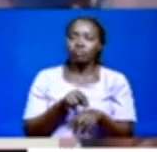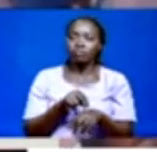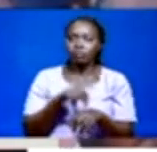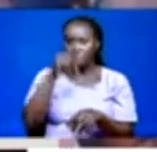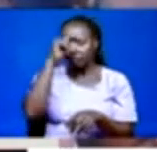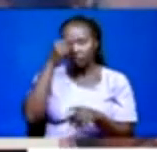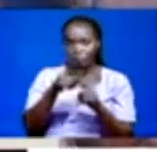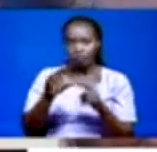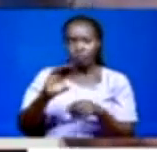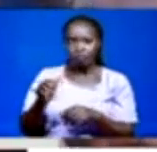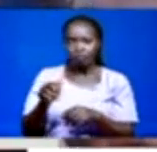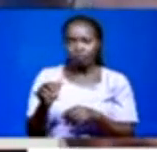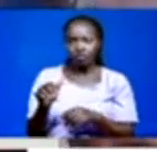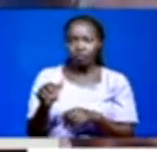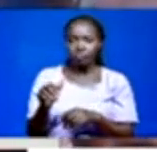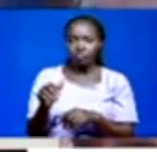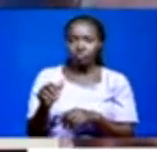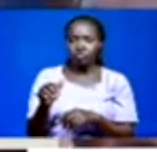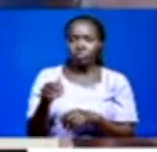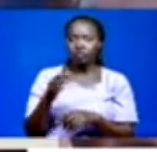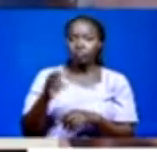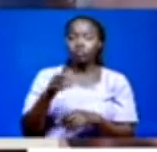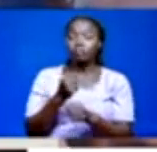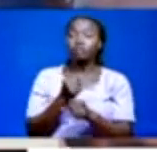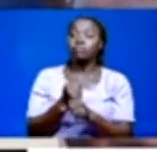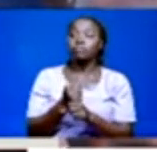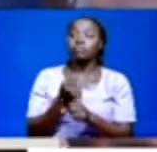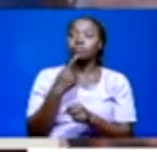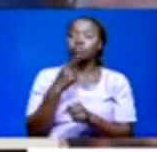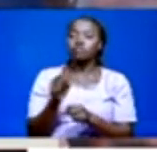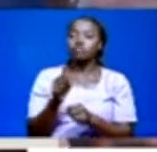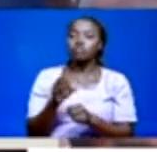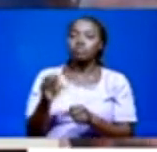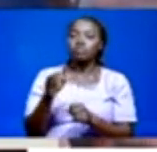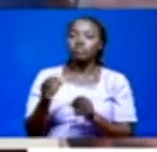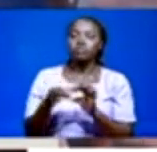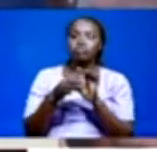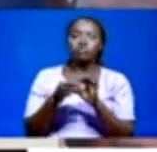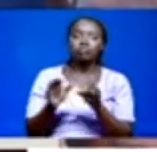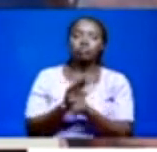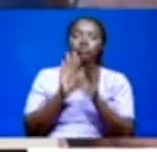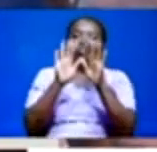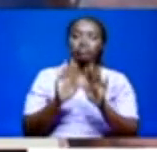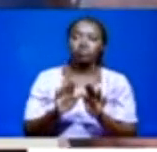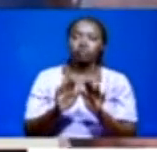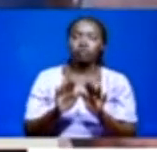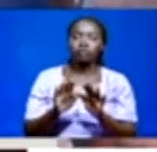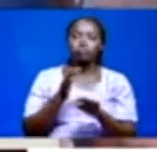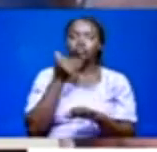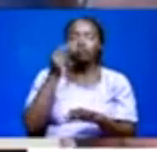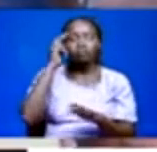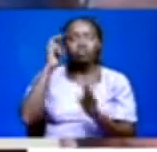of the counties, as you know. Now, being a county function, the county union is the most relevant, the most appropriate, recognized